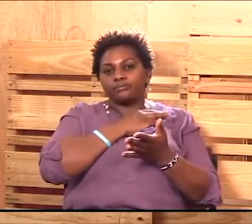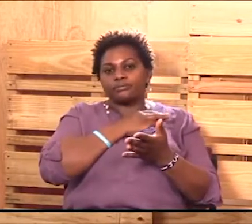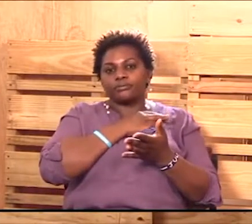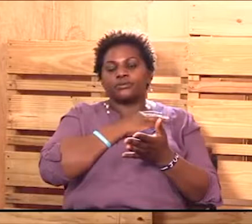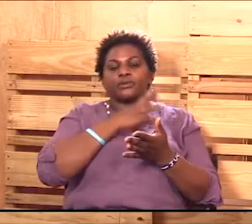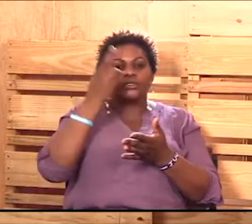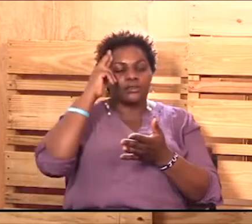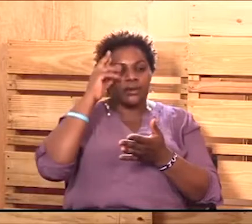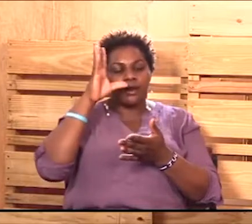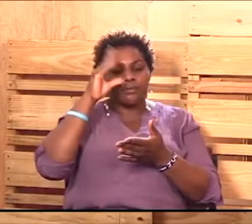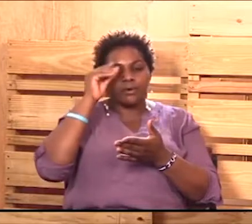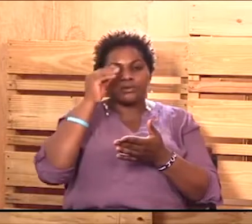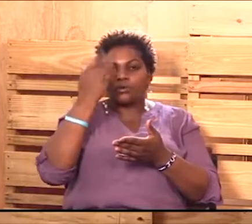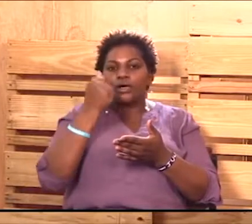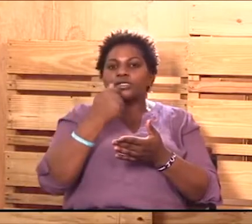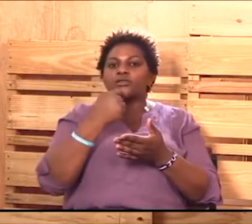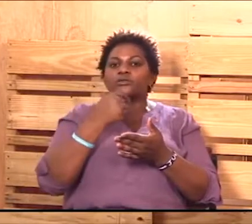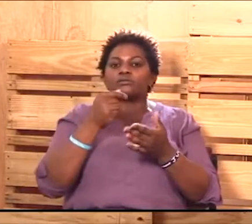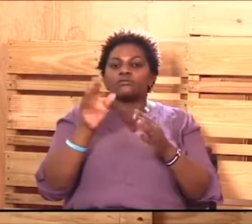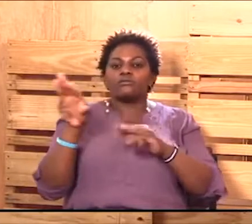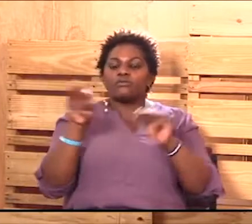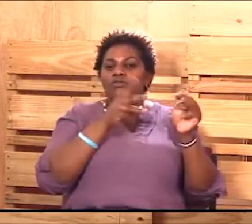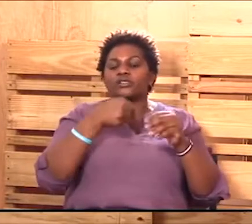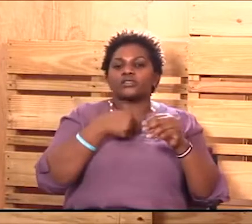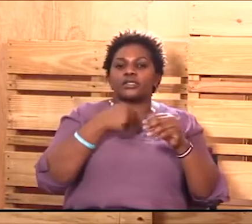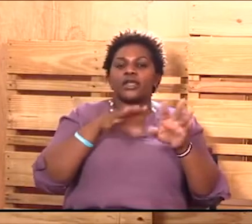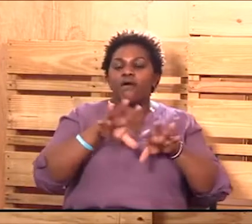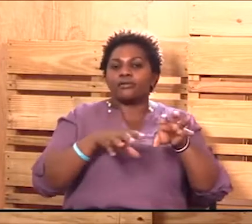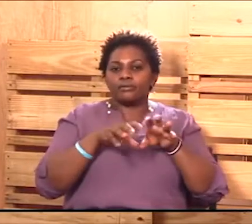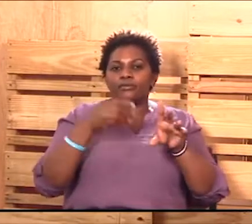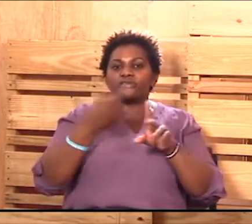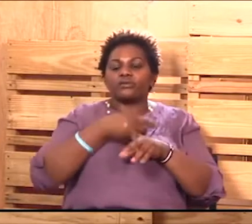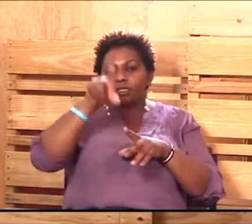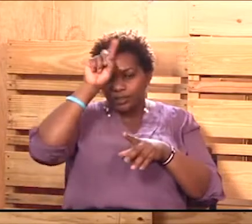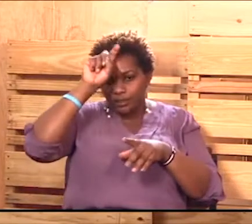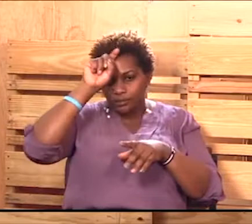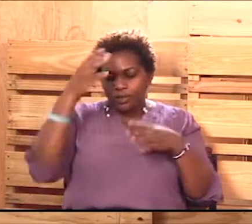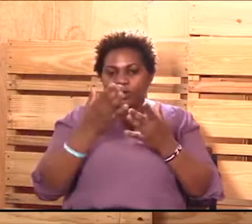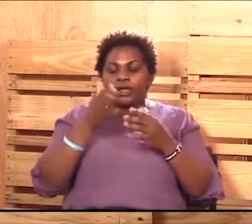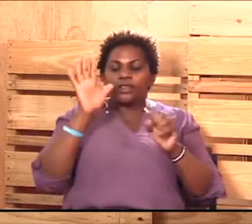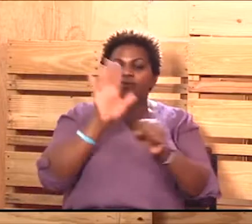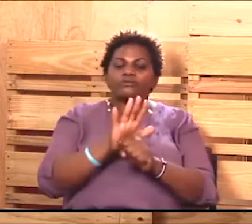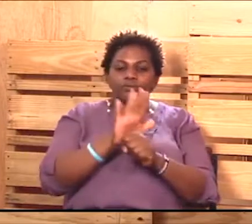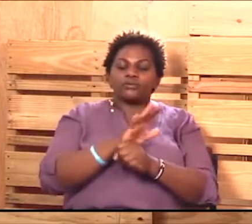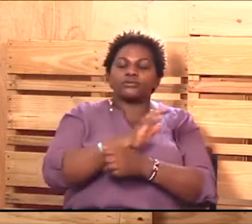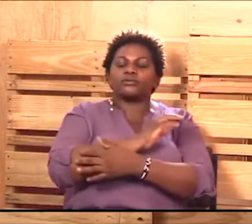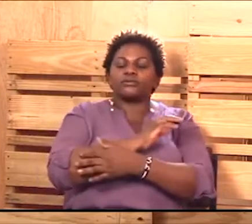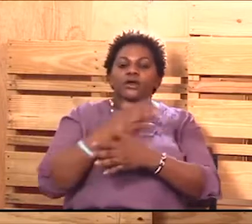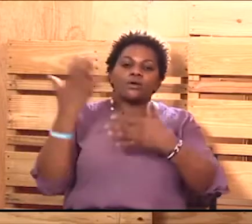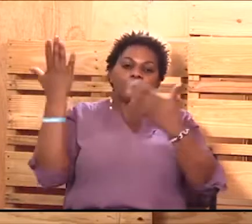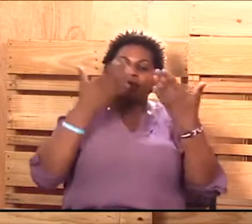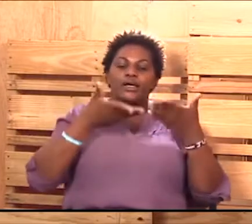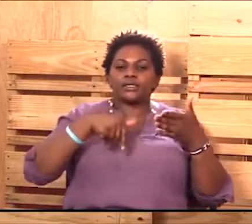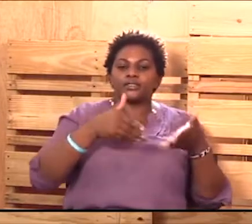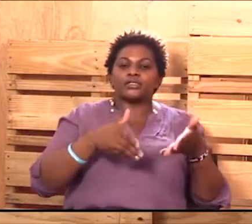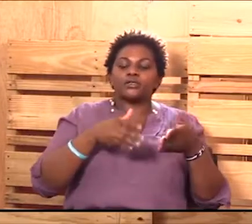even reminding Moses, you know, why did you take us and our livestock, you know, from Egypt, where there is plenty, and bring us here